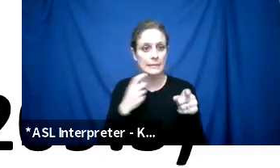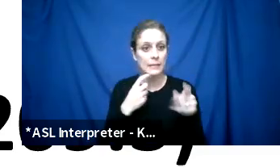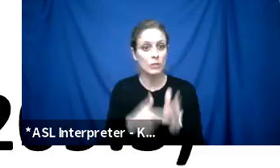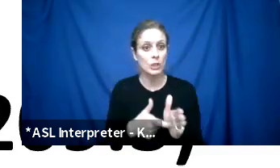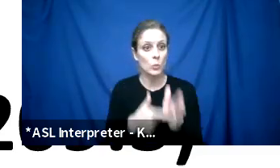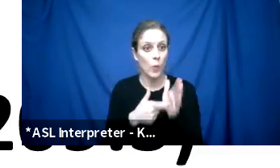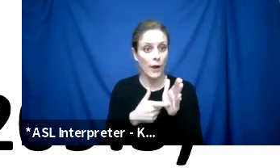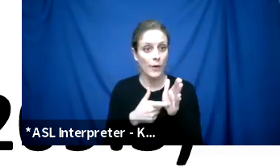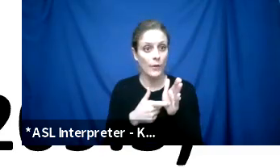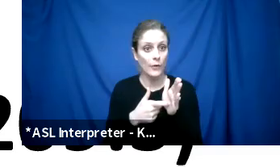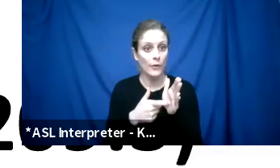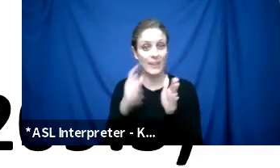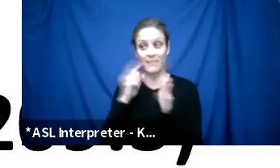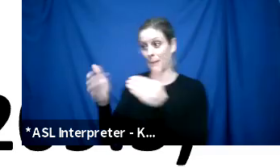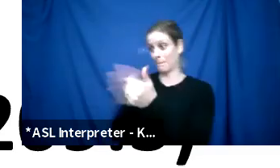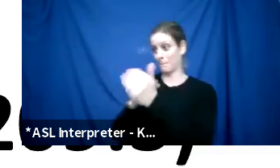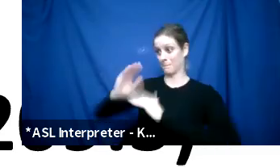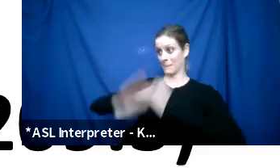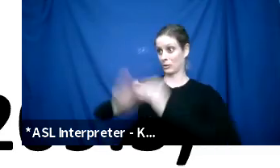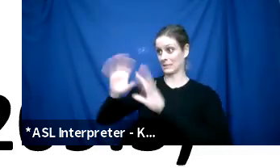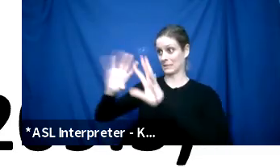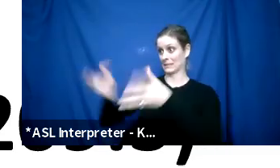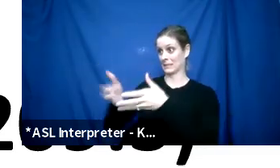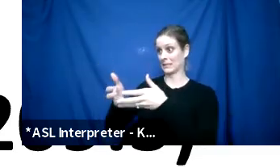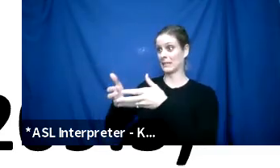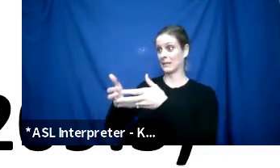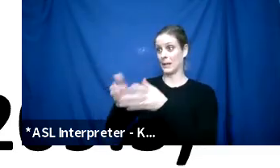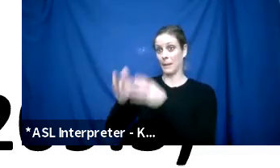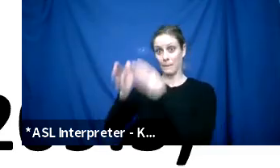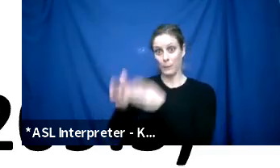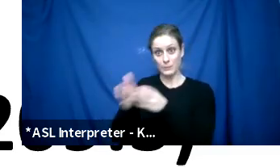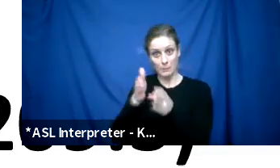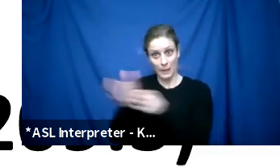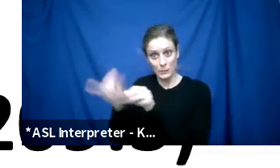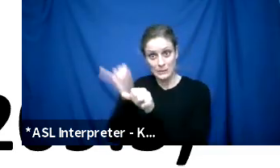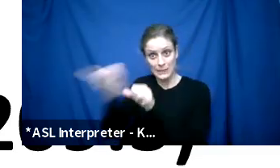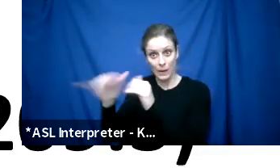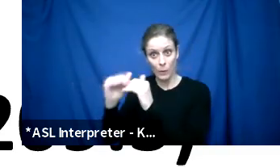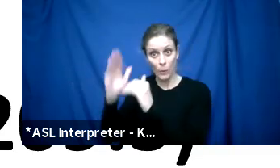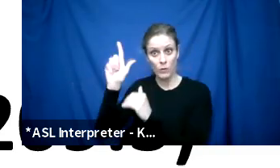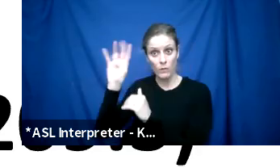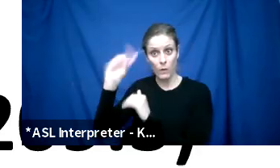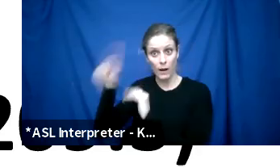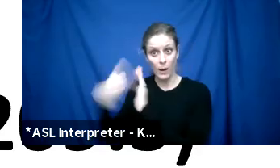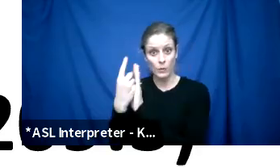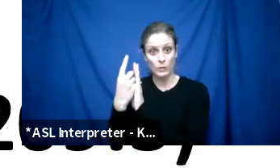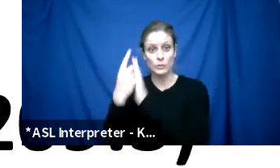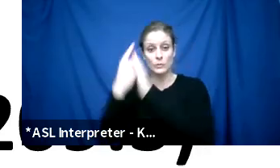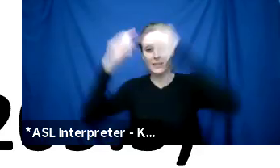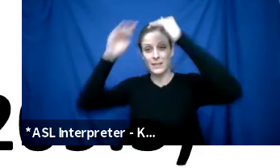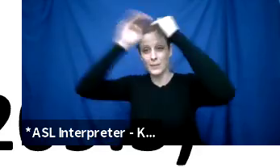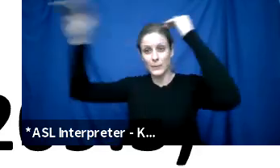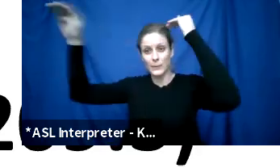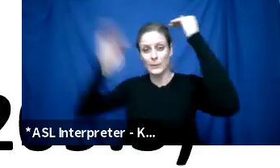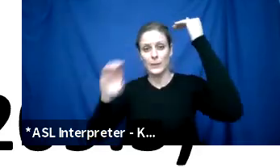required where a period of stay exceeds 24 hours. No canopy is required per the 91 standard.